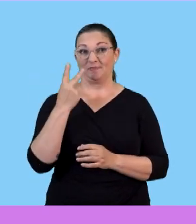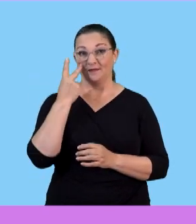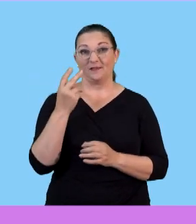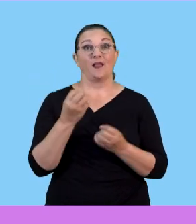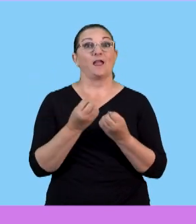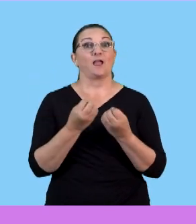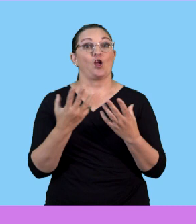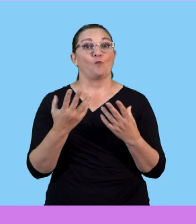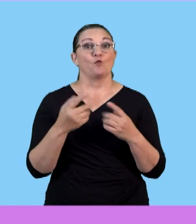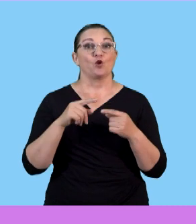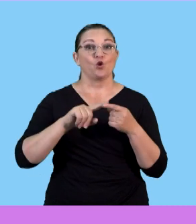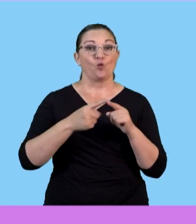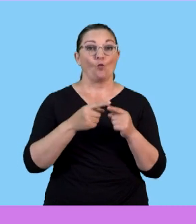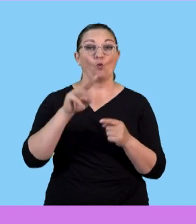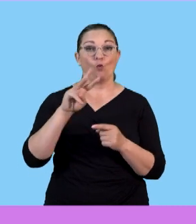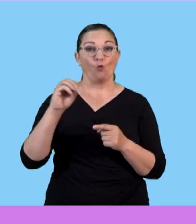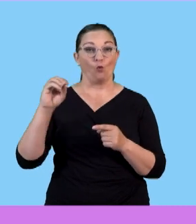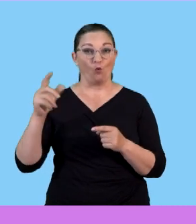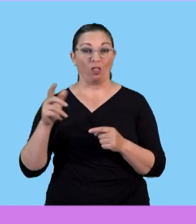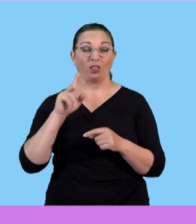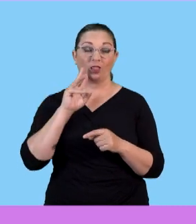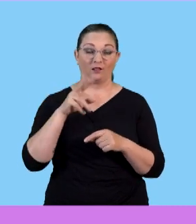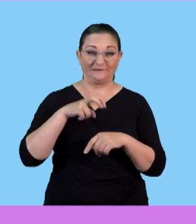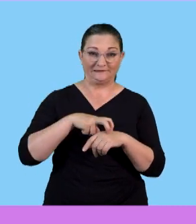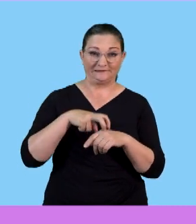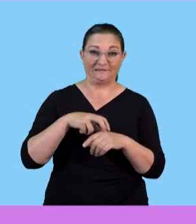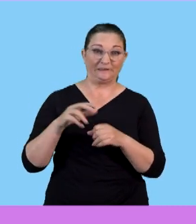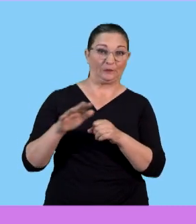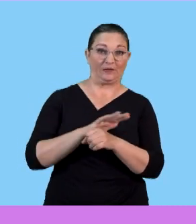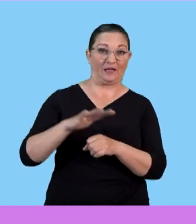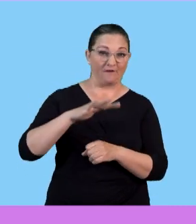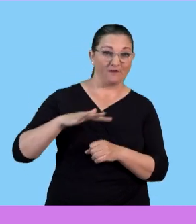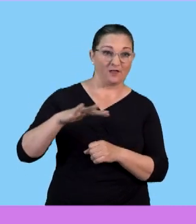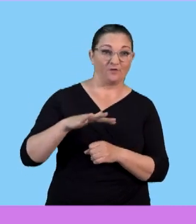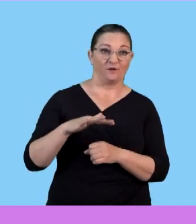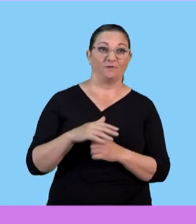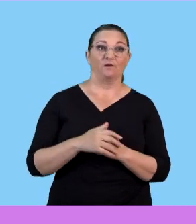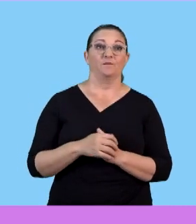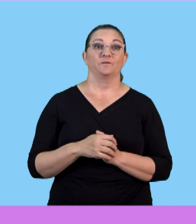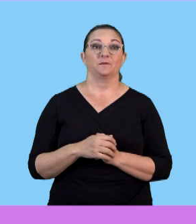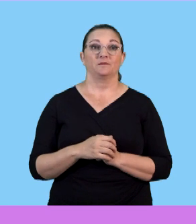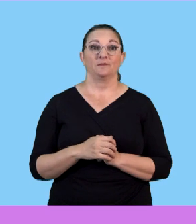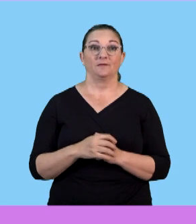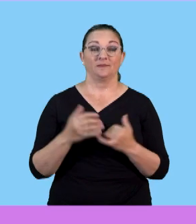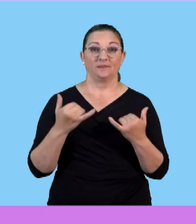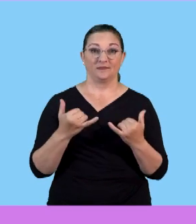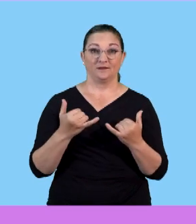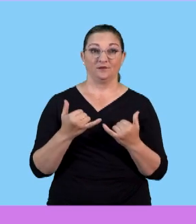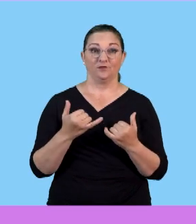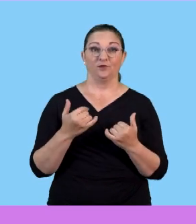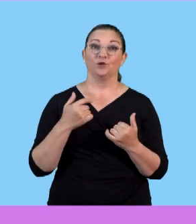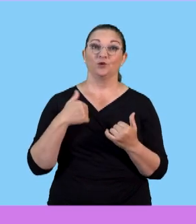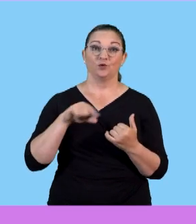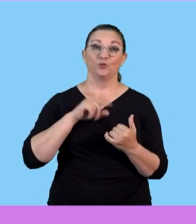wool needed to cover the area of all the circles in centimeters. So that means we are going